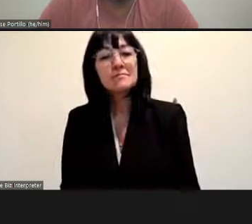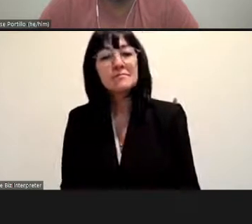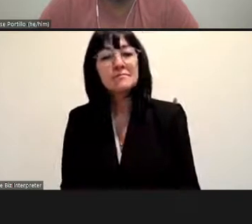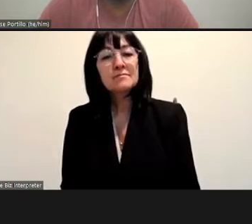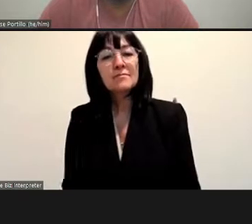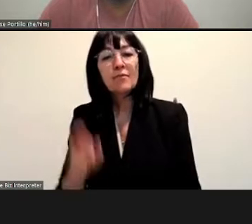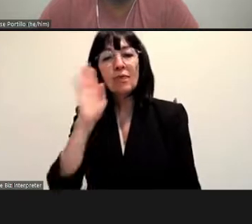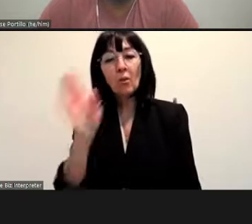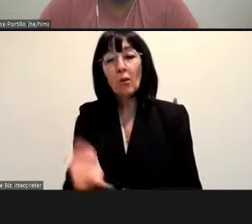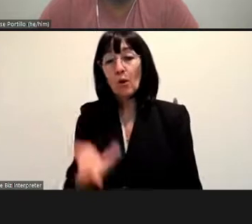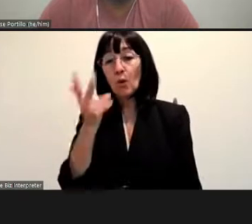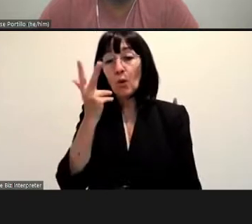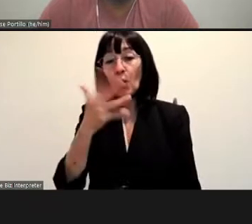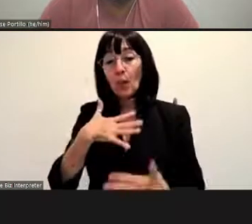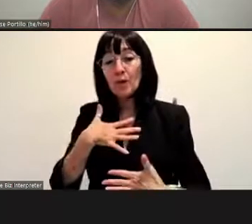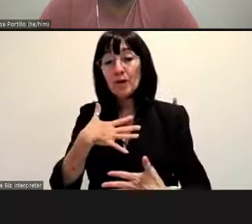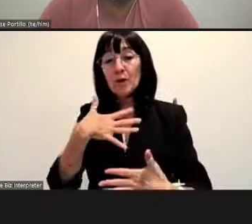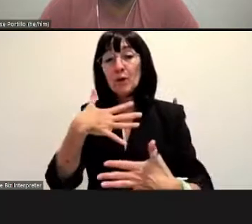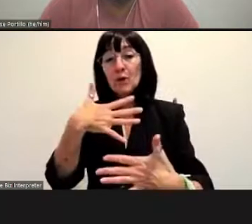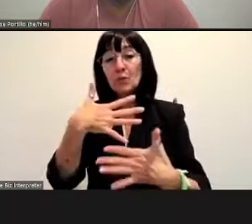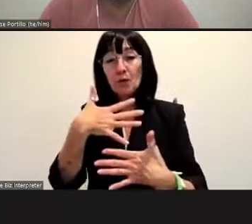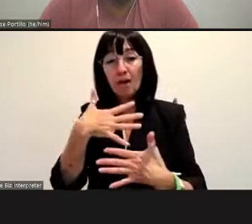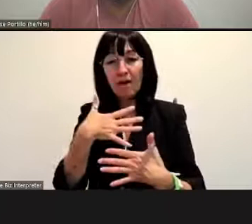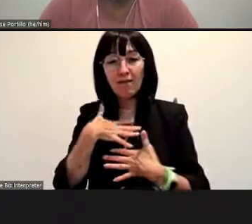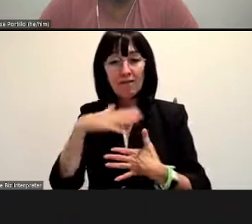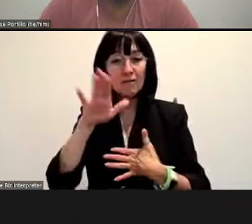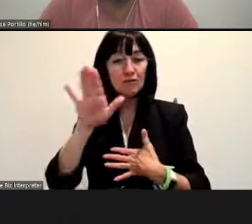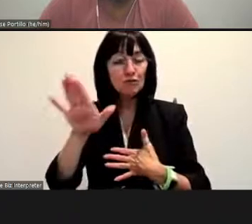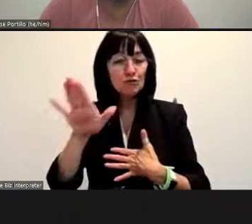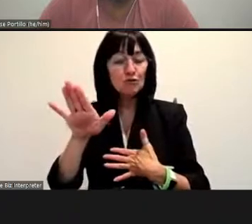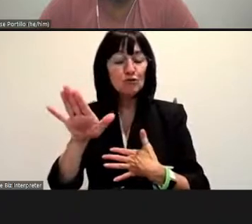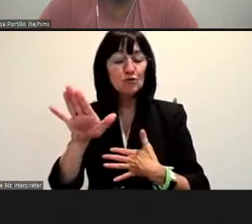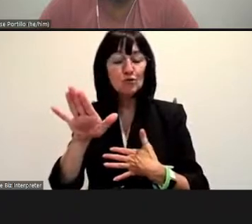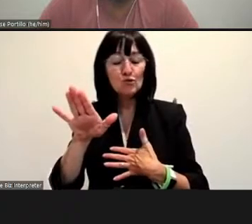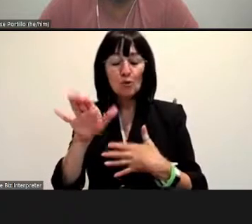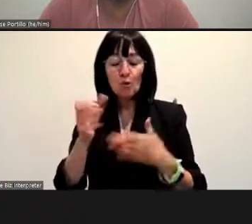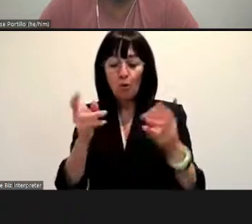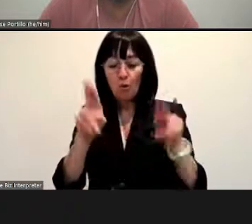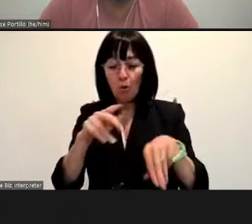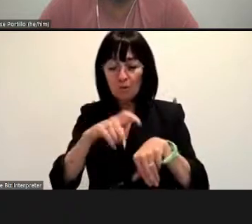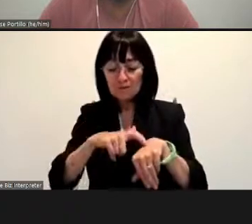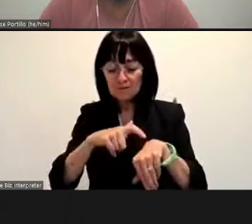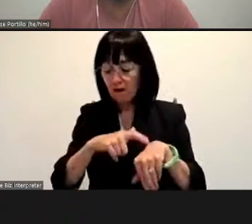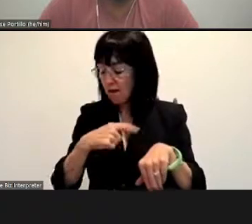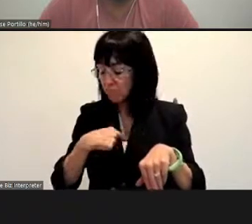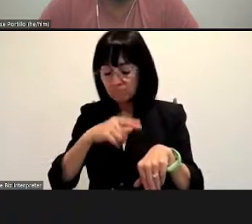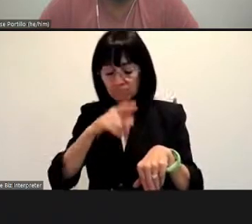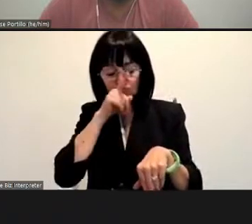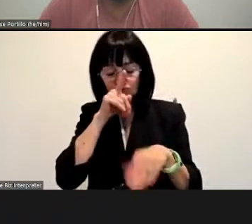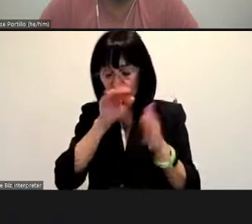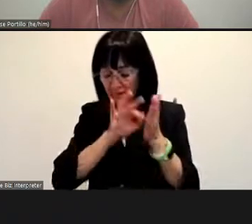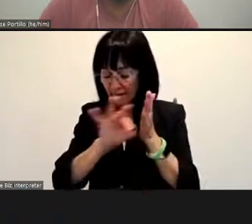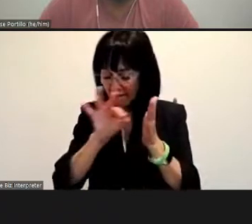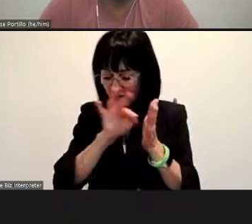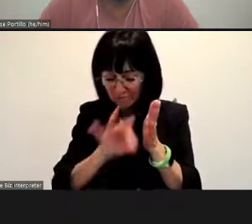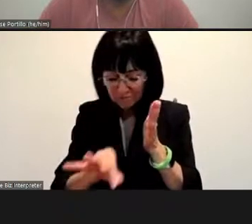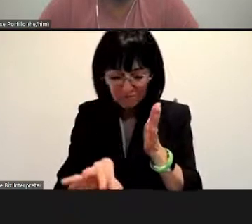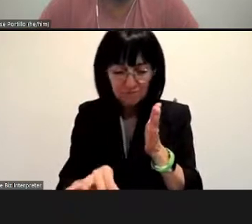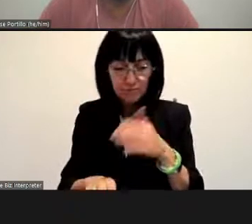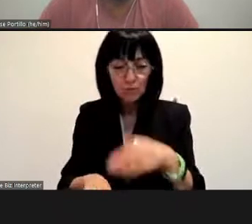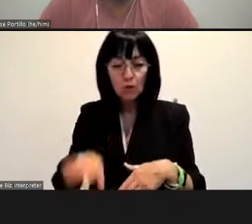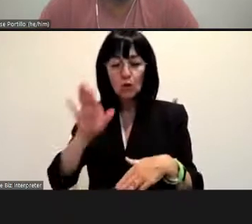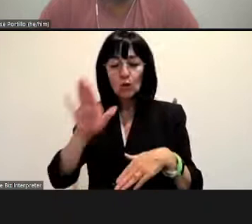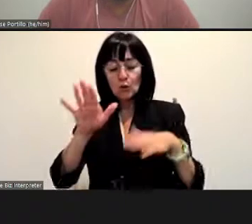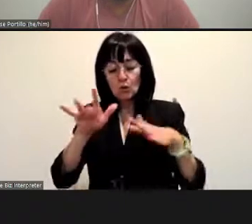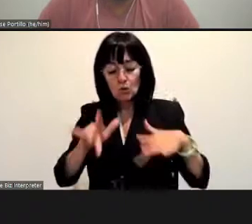breaths in your own time, in your own space. I am not going to count for you. I am not going to tell you to hold it for